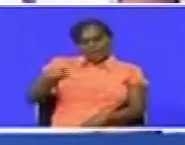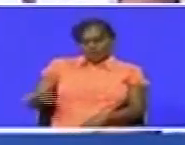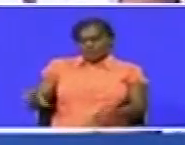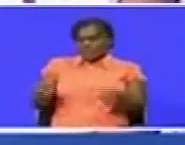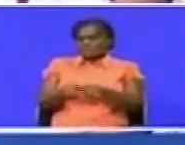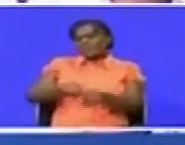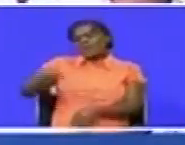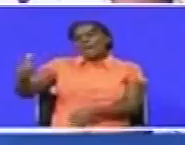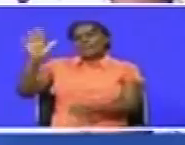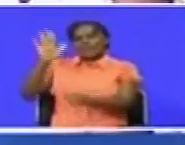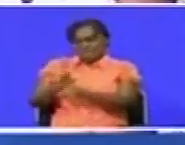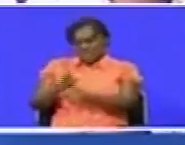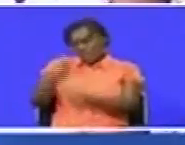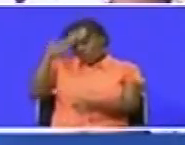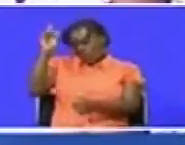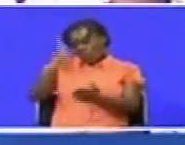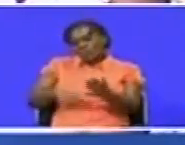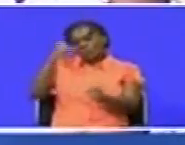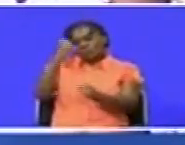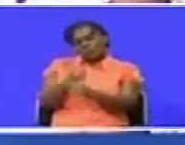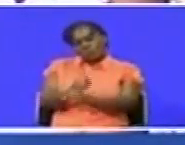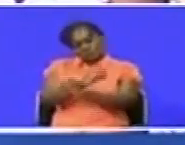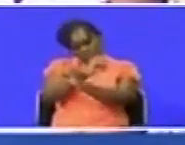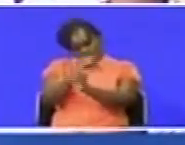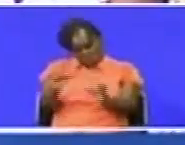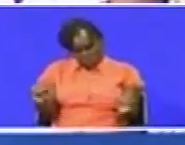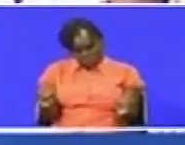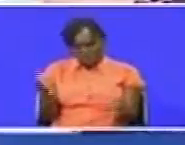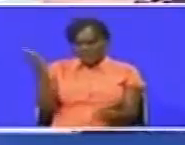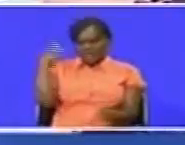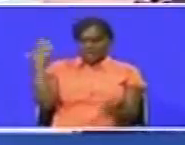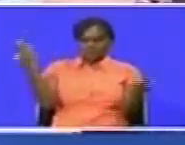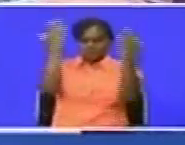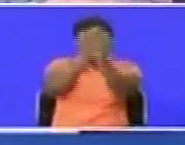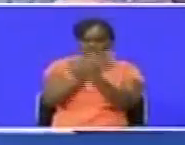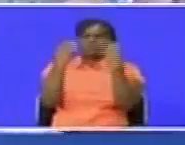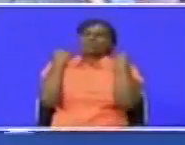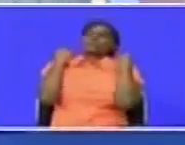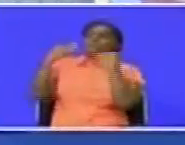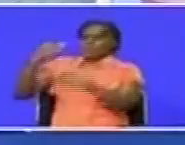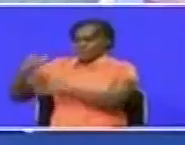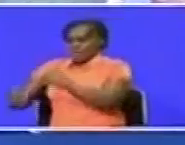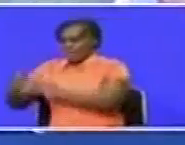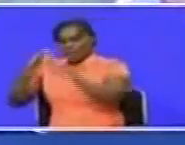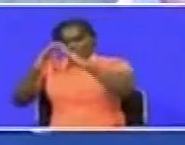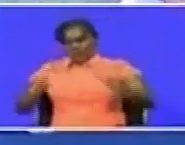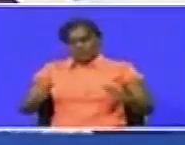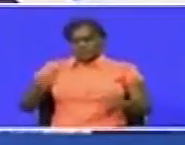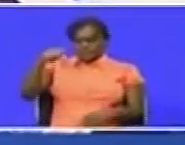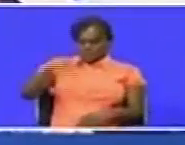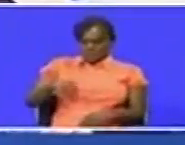many others, don't know what to do or where to take their children. Last night, they slept at a neighbor's place. Today is